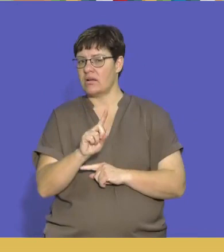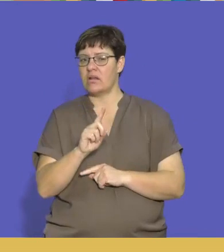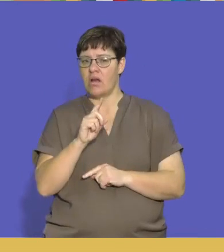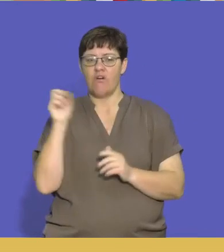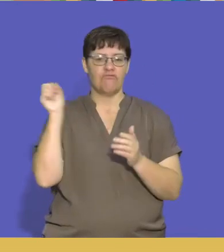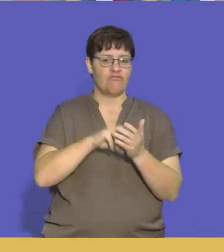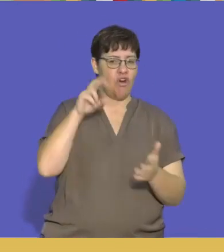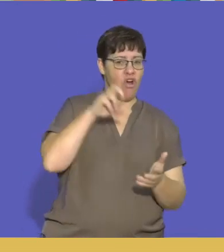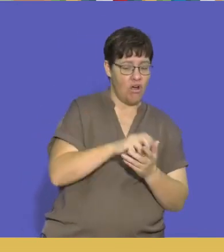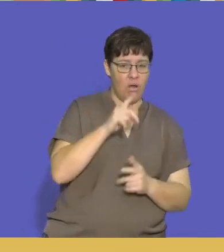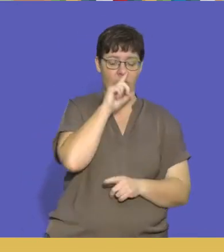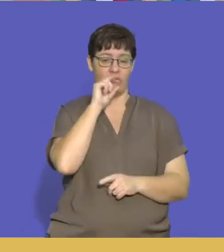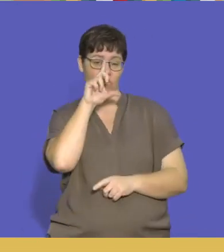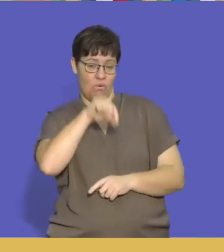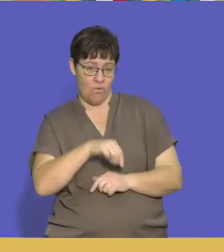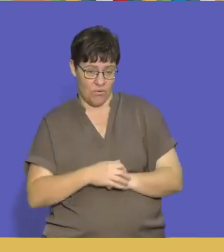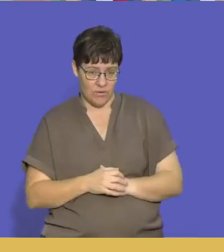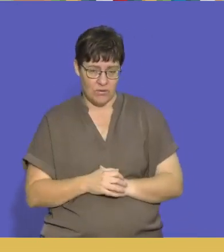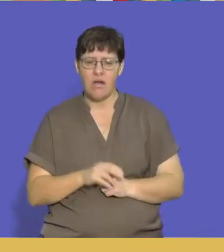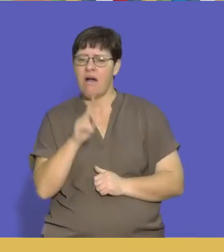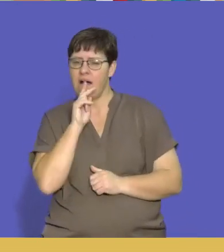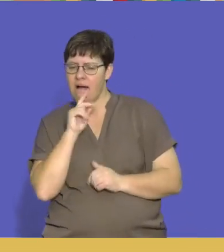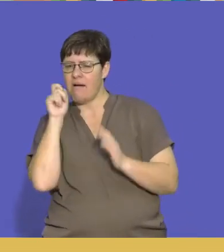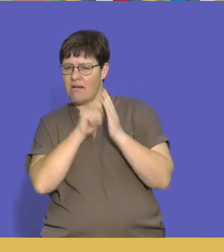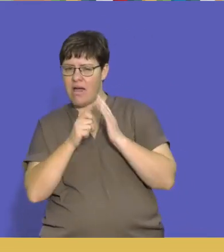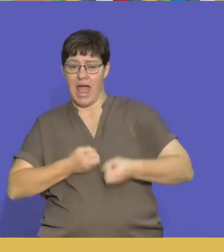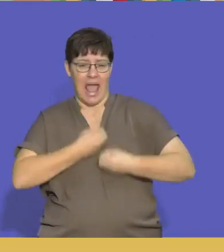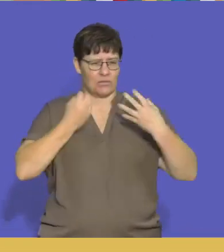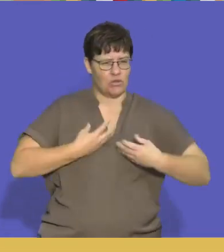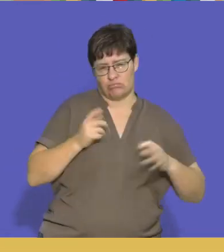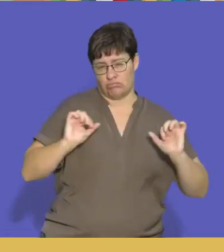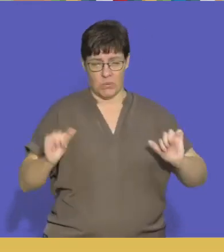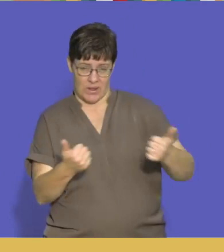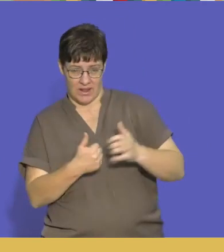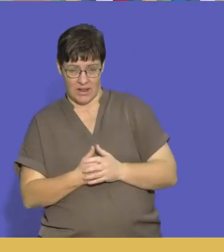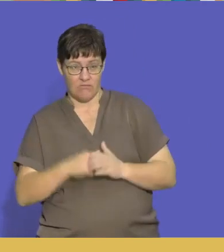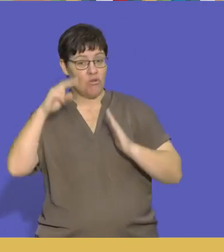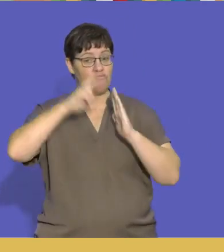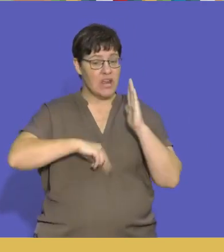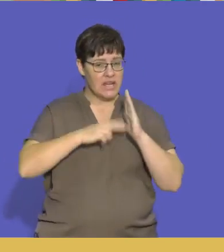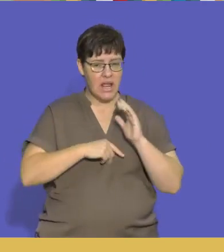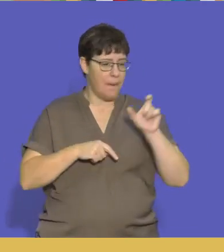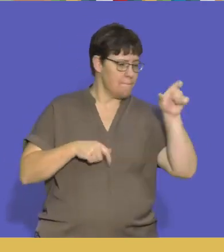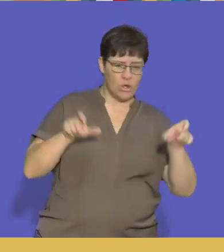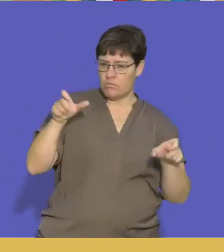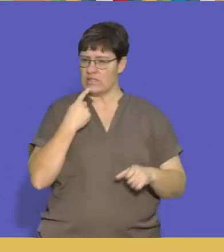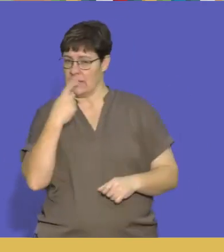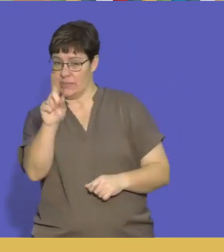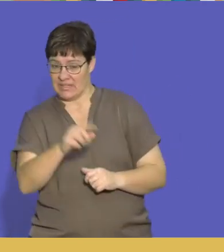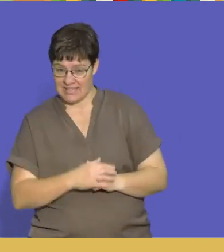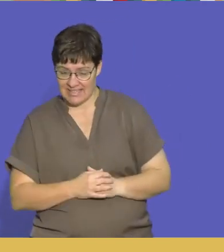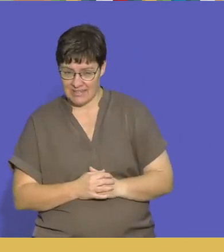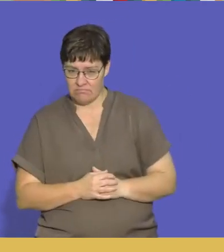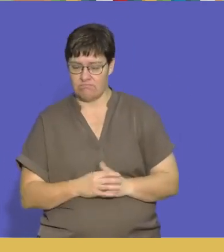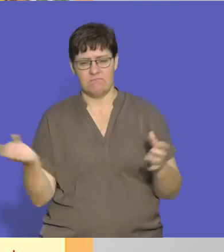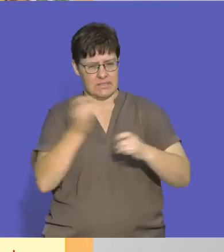frog and a crow. Remember to use good expression, especially when reading what the characters are saying.